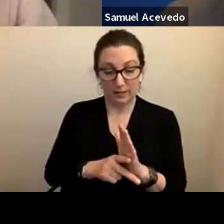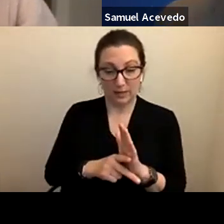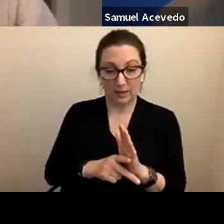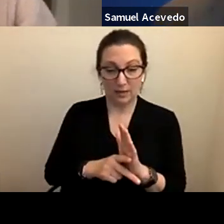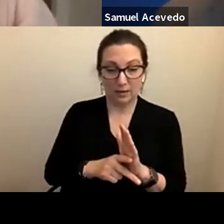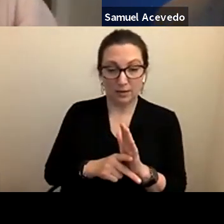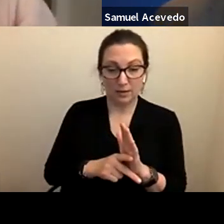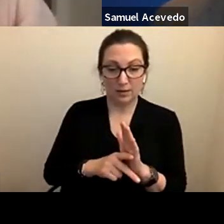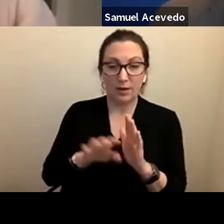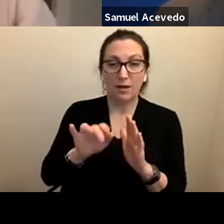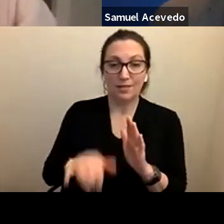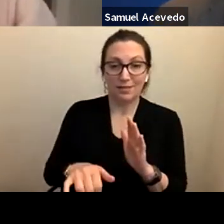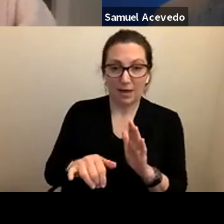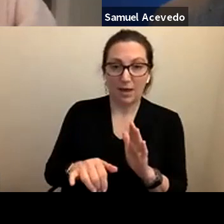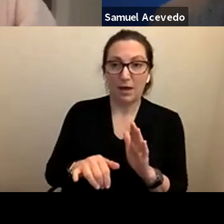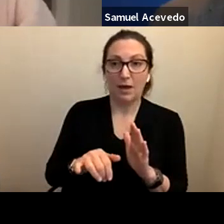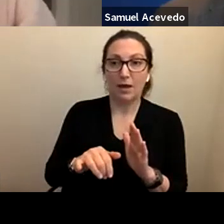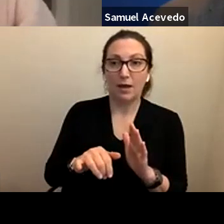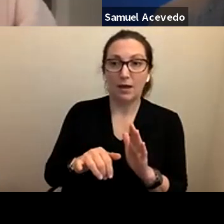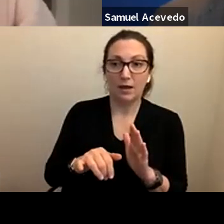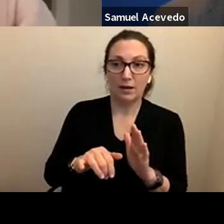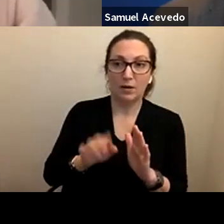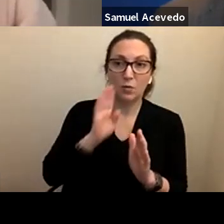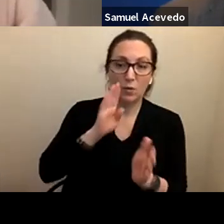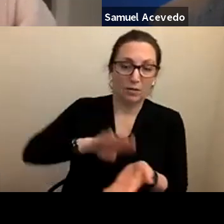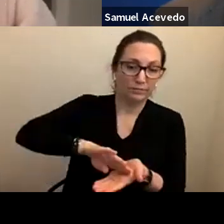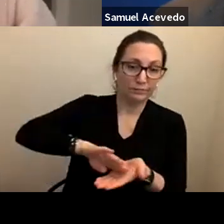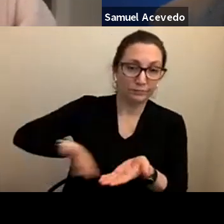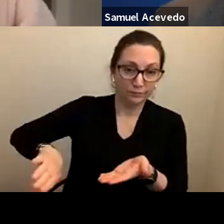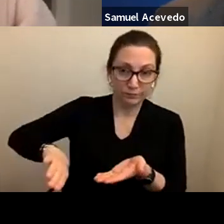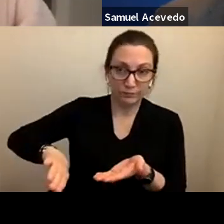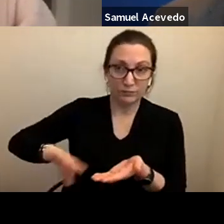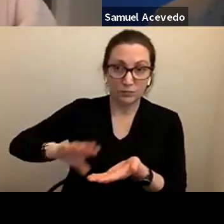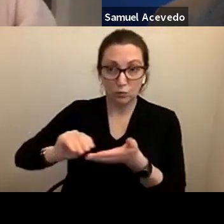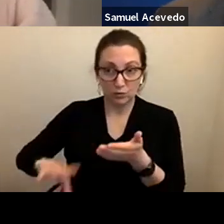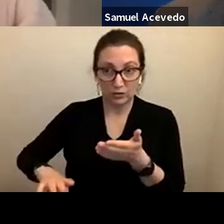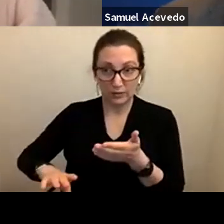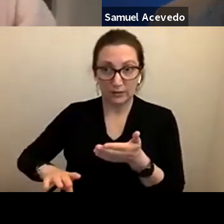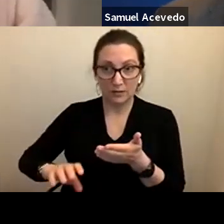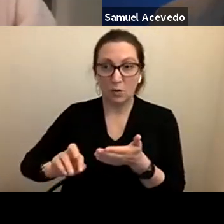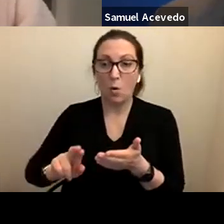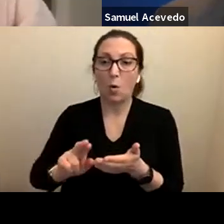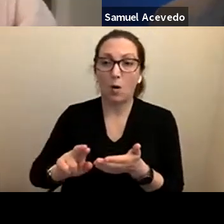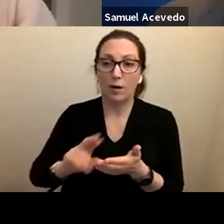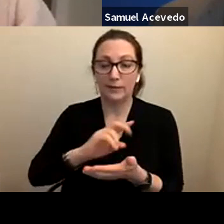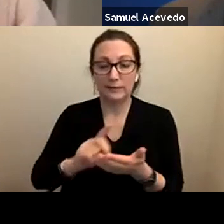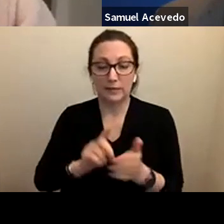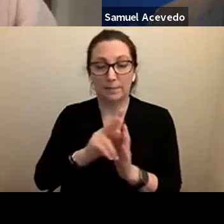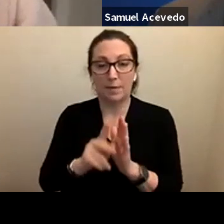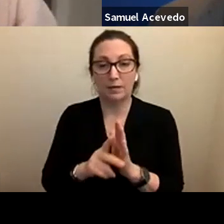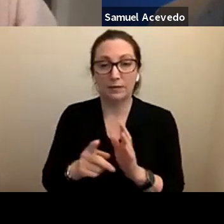that is intended to exclude students or to include